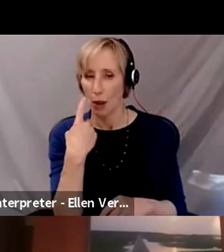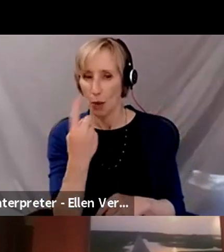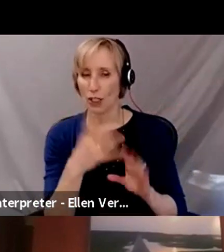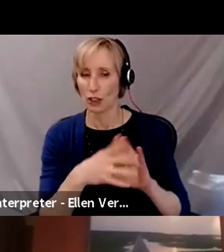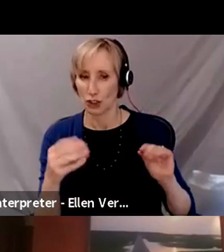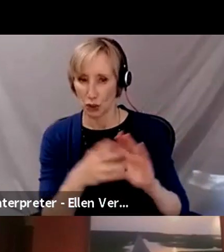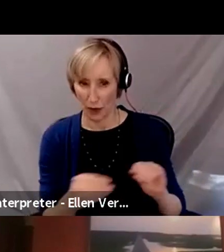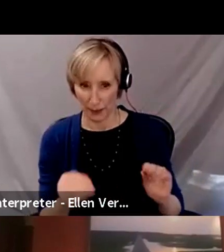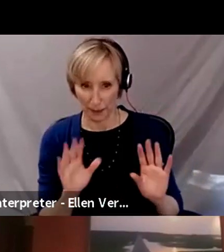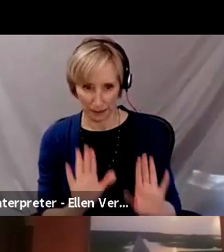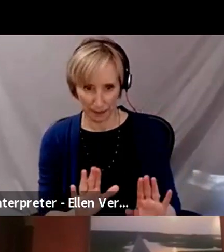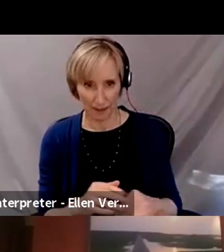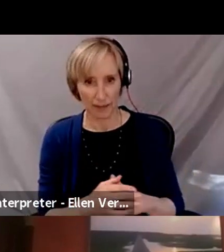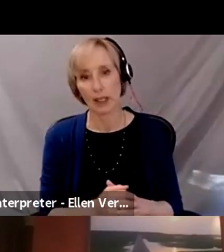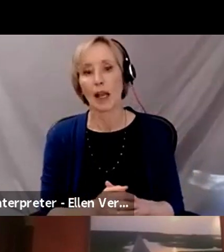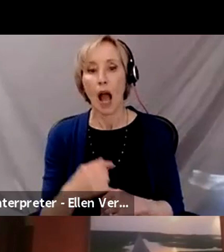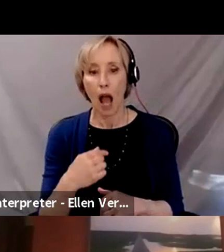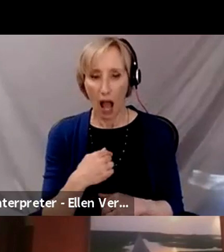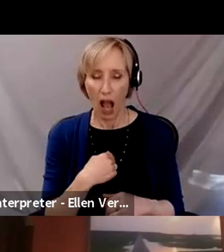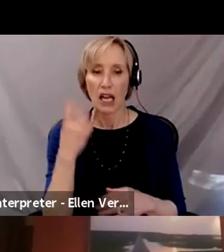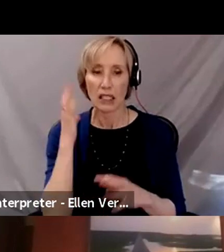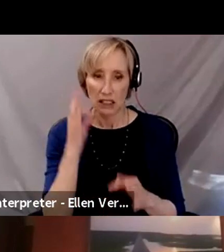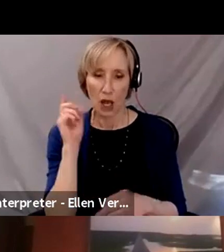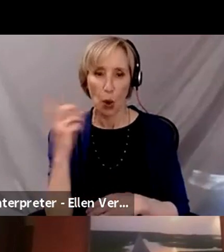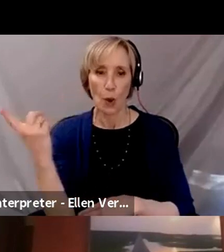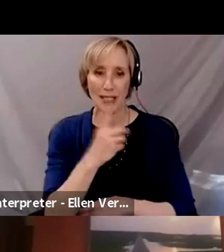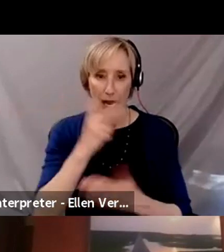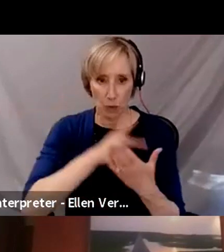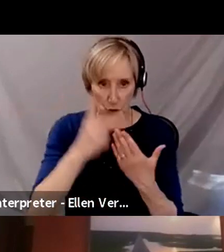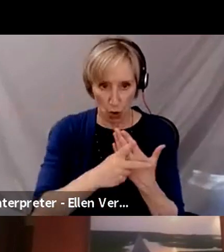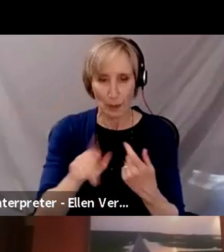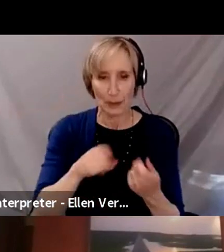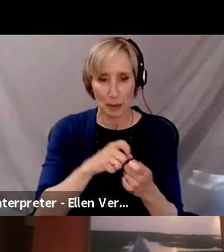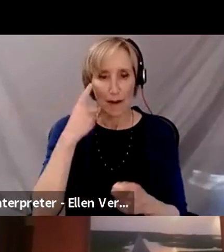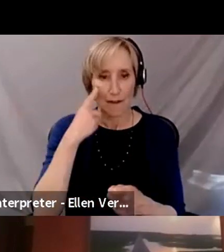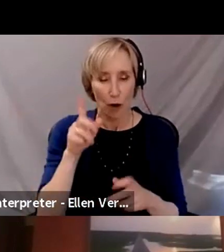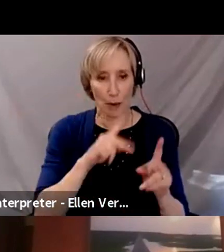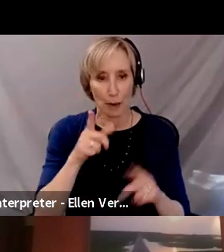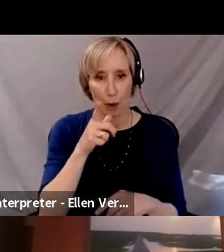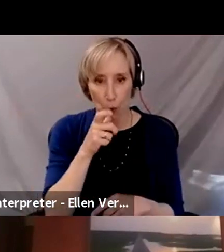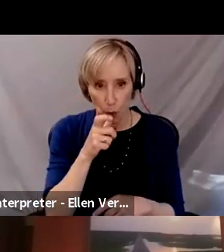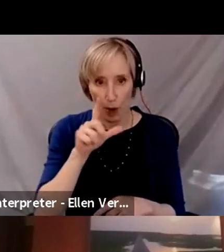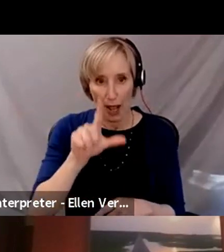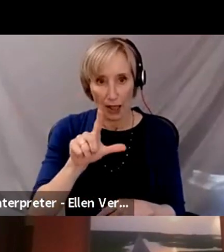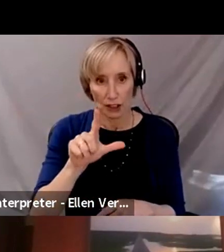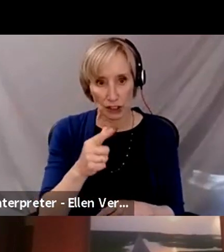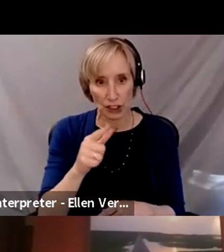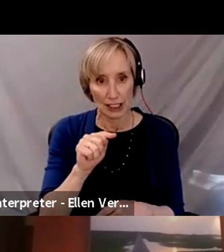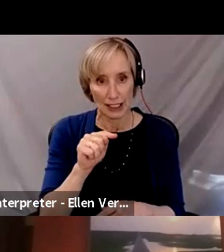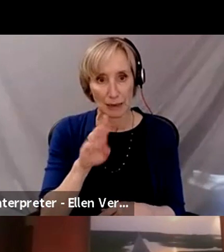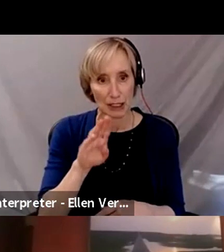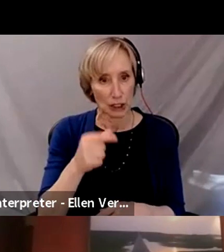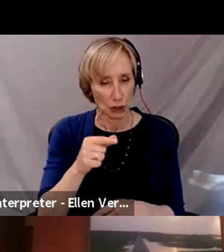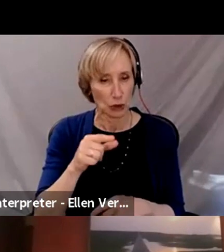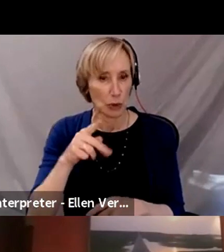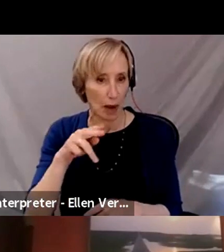an LGBTQ plus partial hospitalization program. I'm not someone who's typically prone to want to use partials. I've never